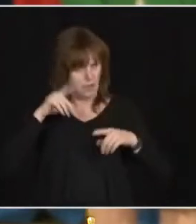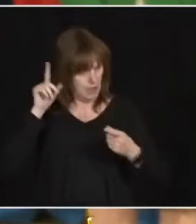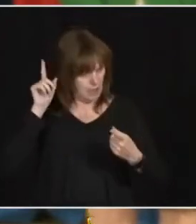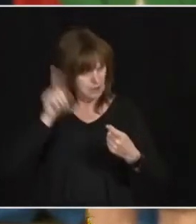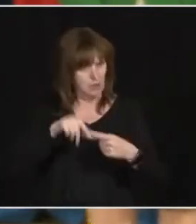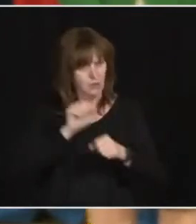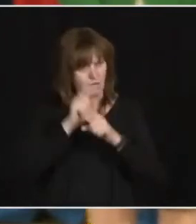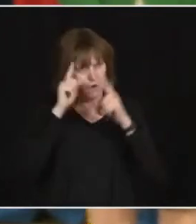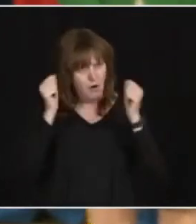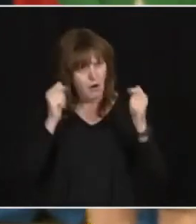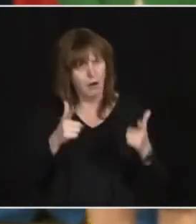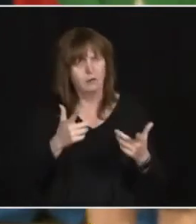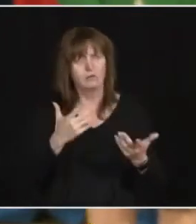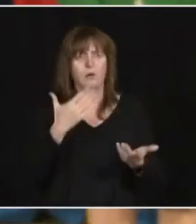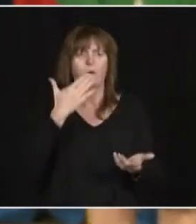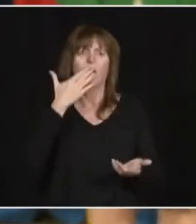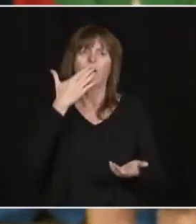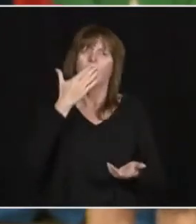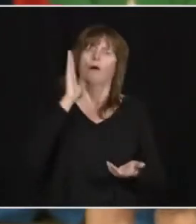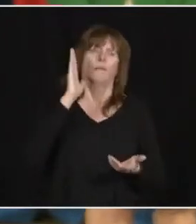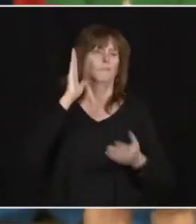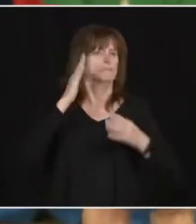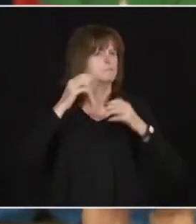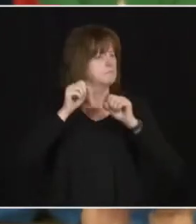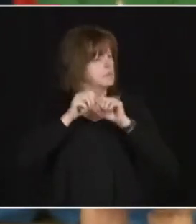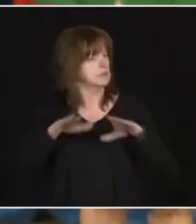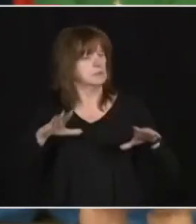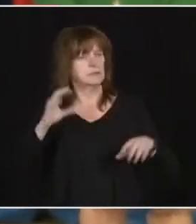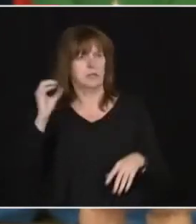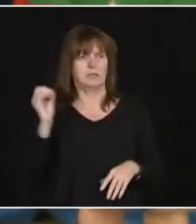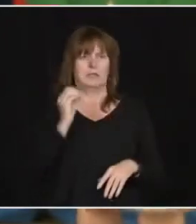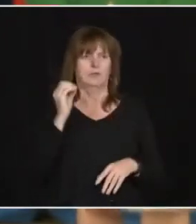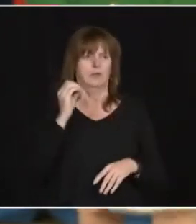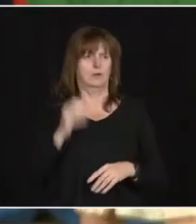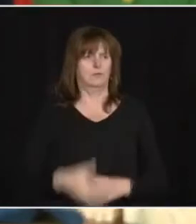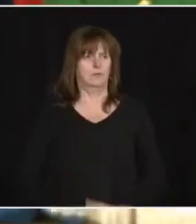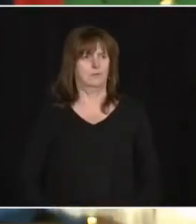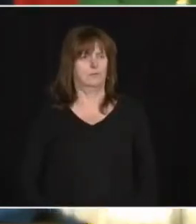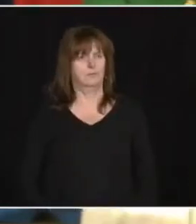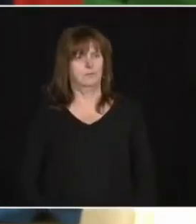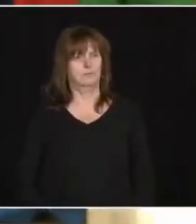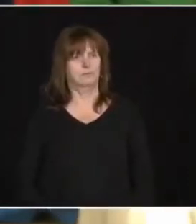the people of Ontario. Thank you. I'll pass it over to Minister Elliott.